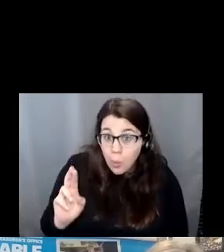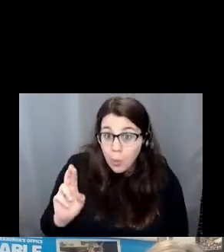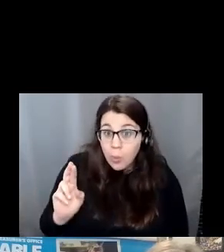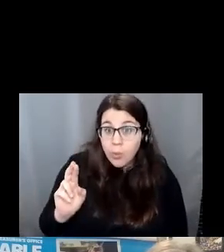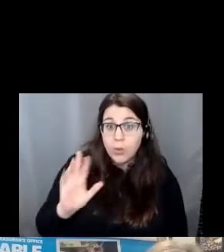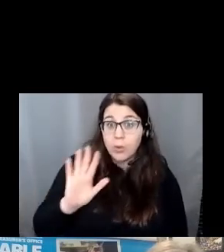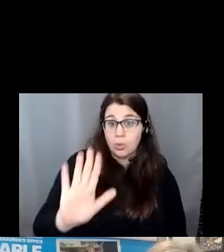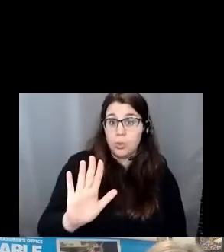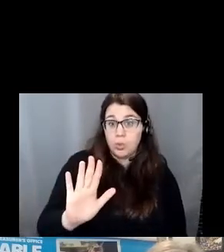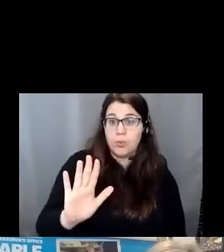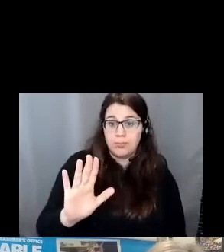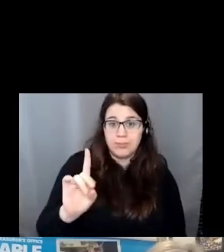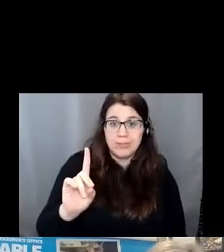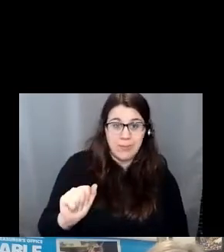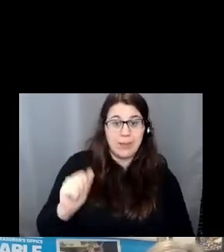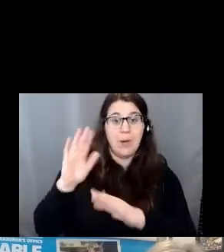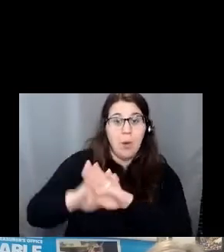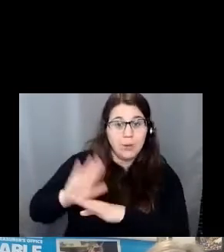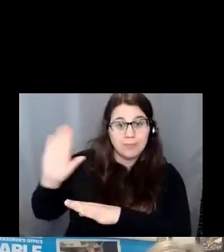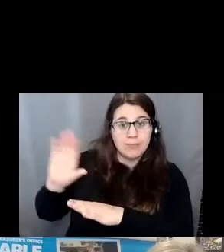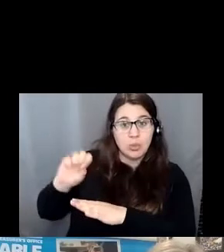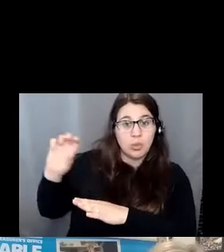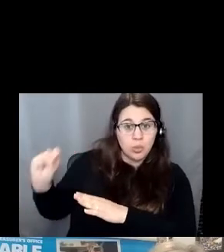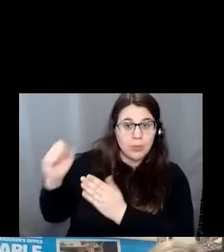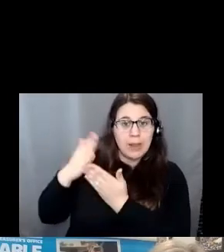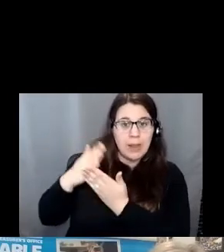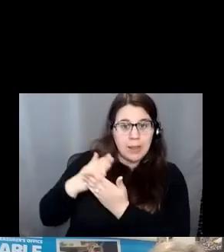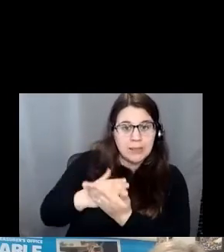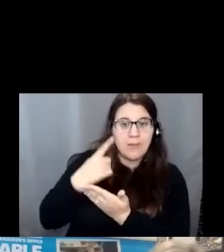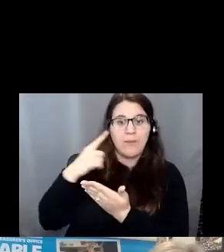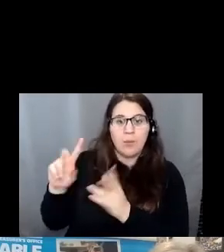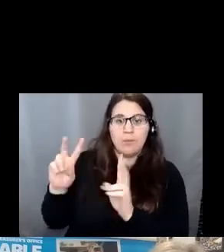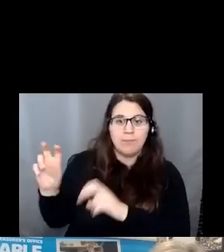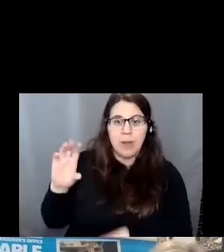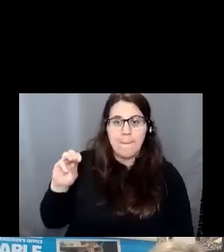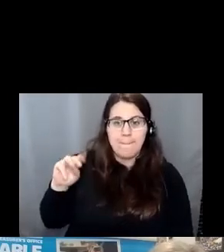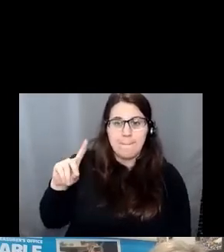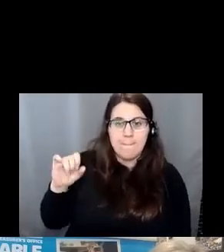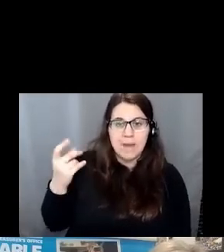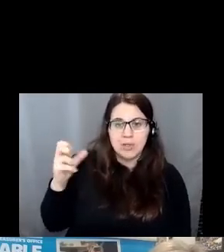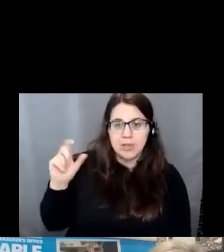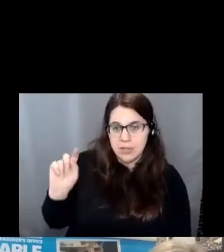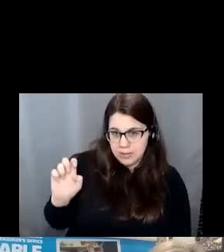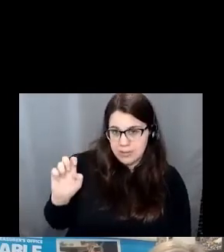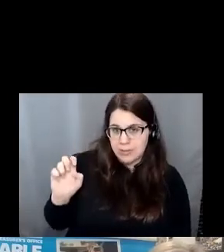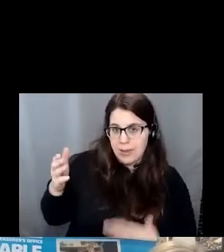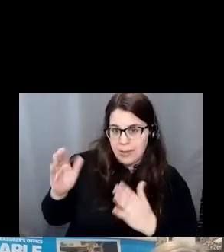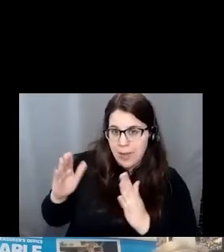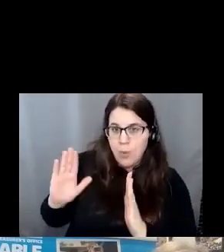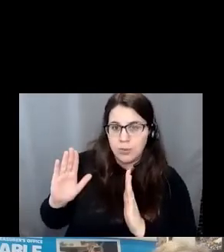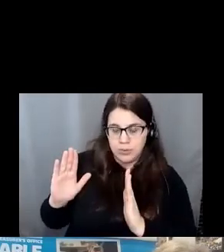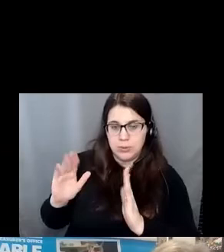condition is listed on Social Security Administration's list of compassionate allowances condition, or